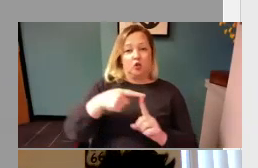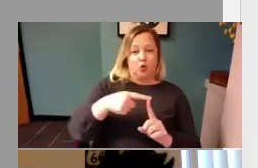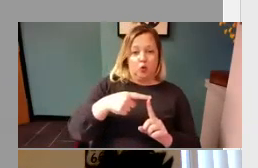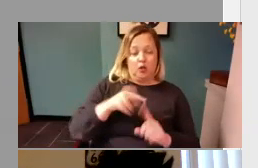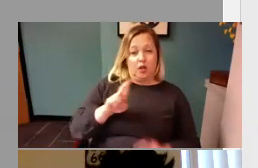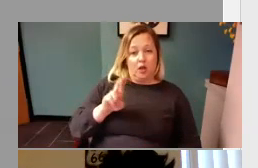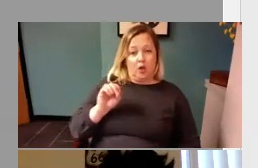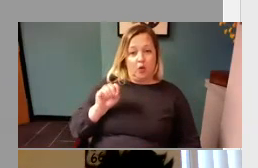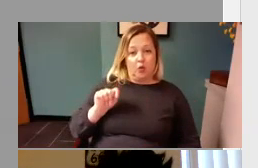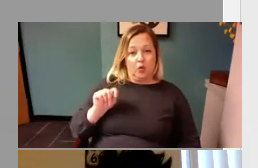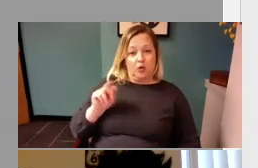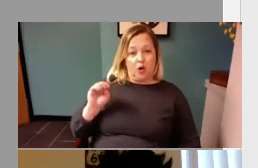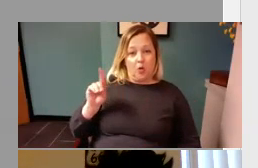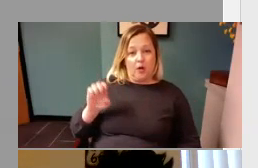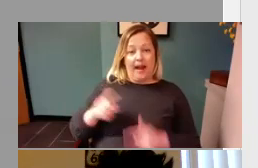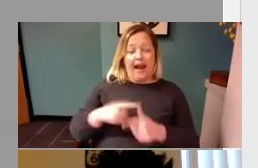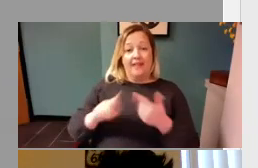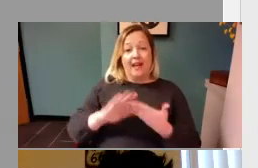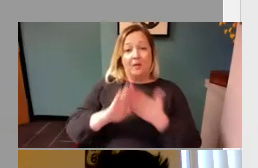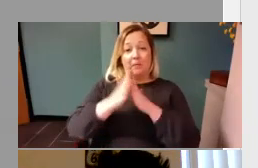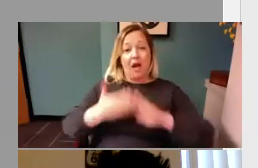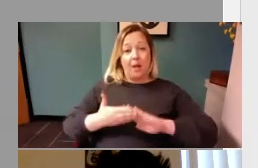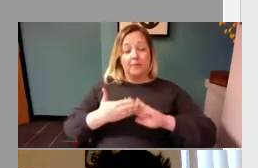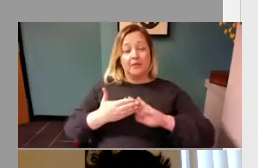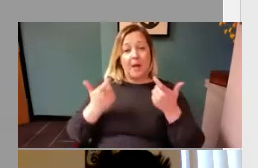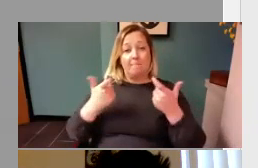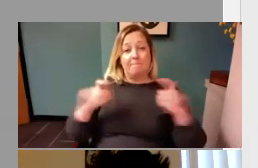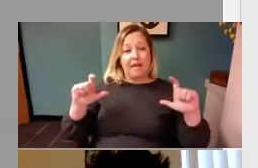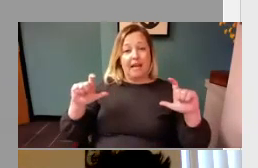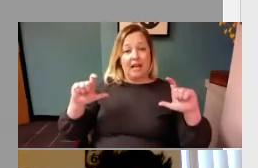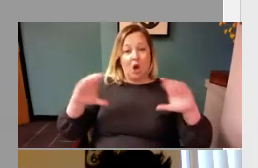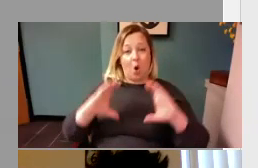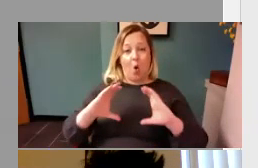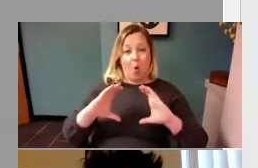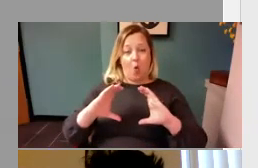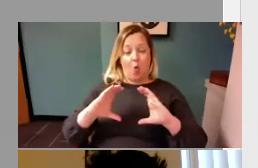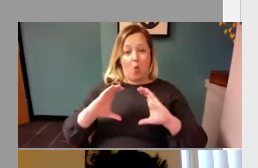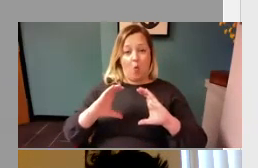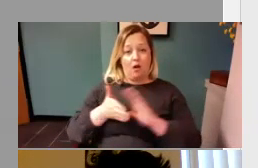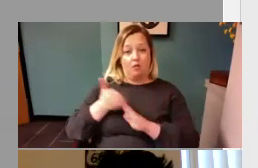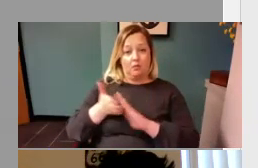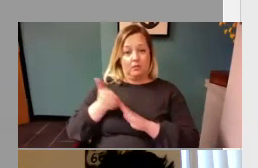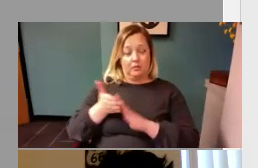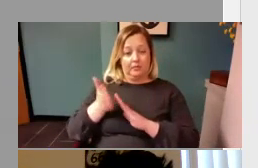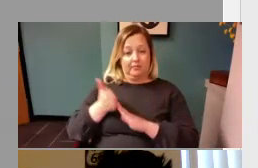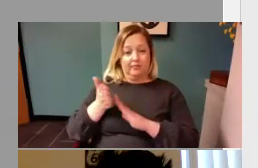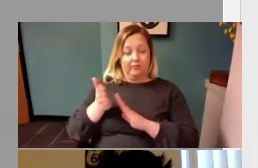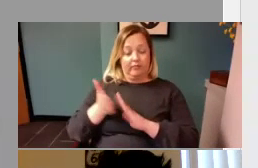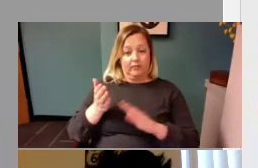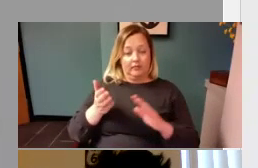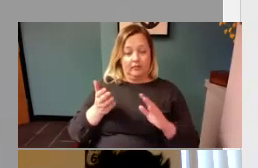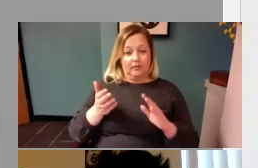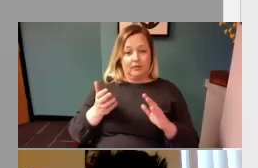big O1 operation. However, our union operation still remained a big O V operation, because we would still need to combine